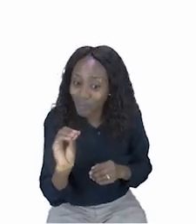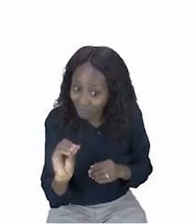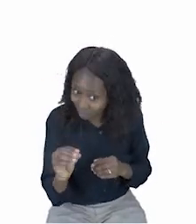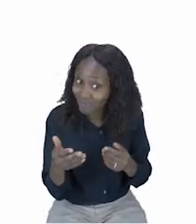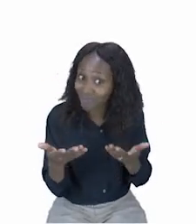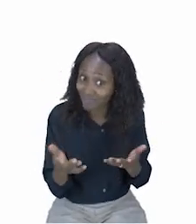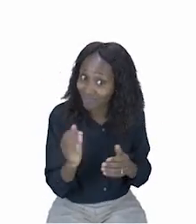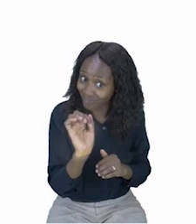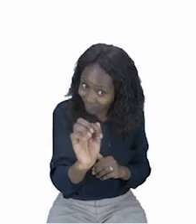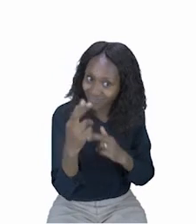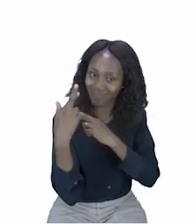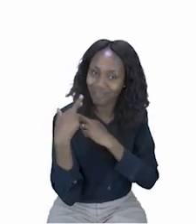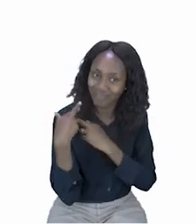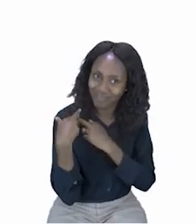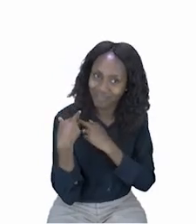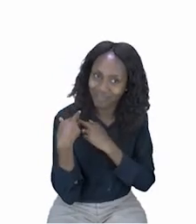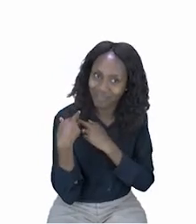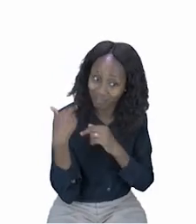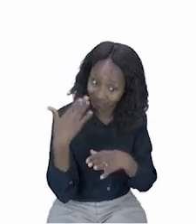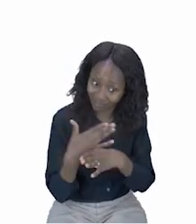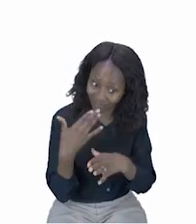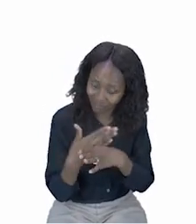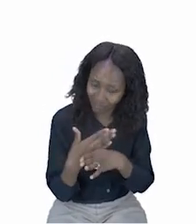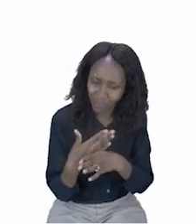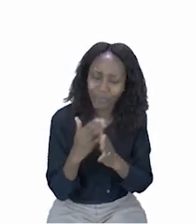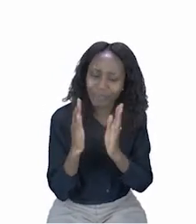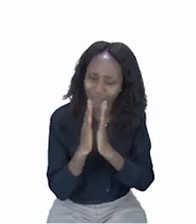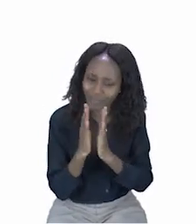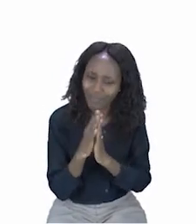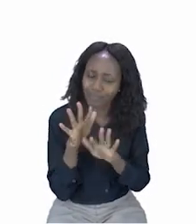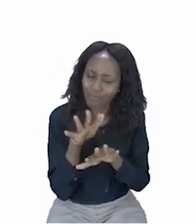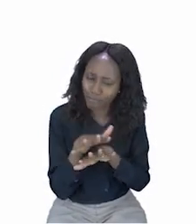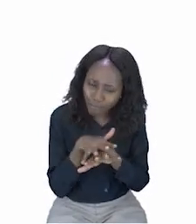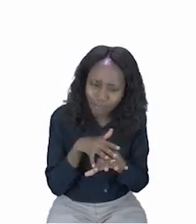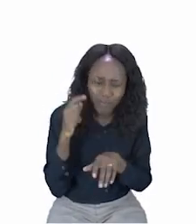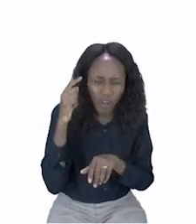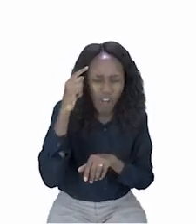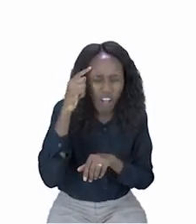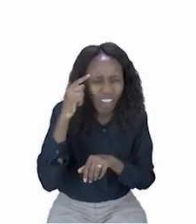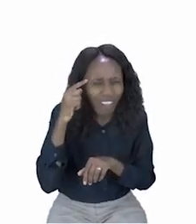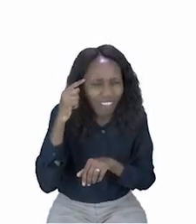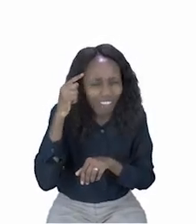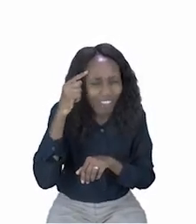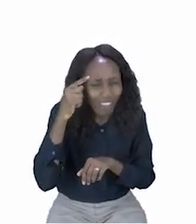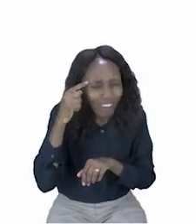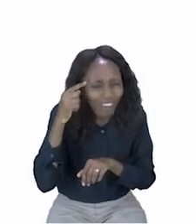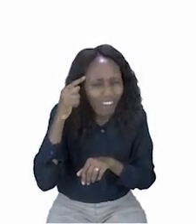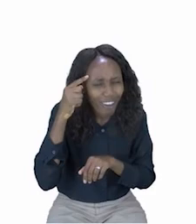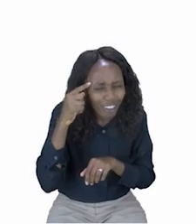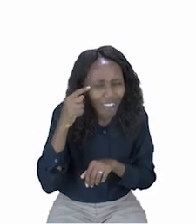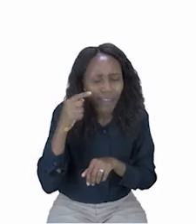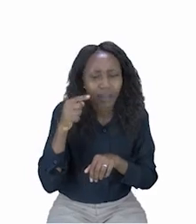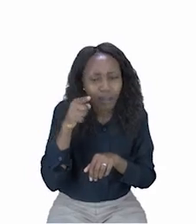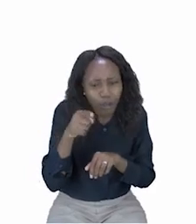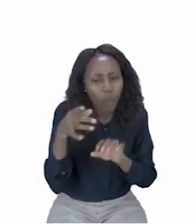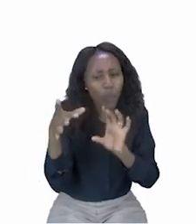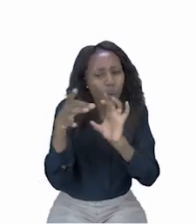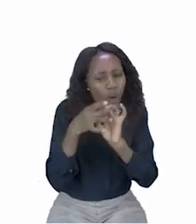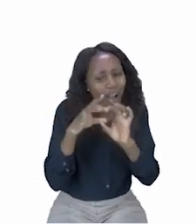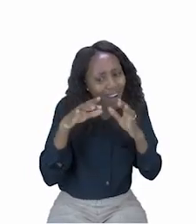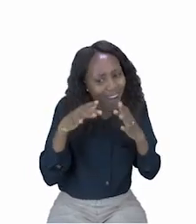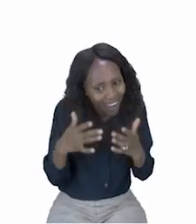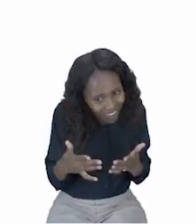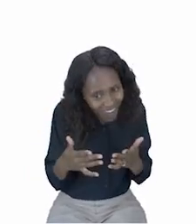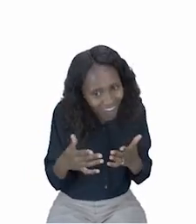family members. Remember, take your time, try to think who they are to you, and you will get